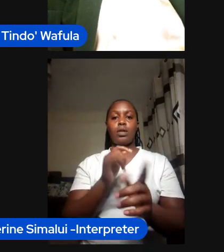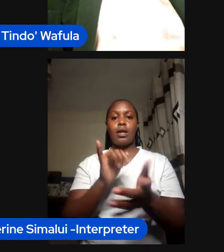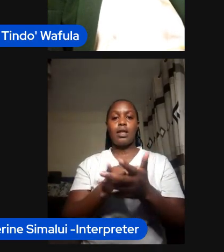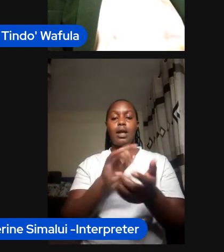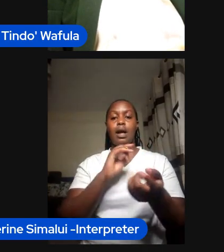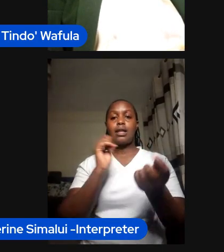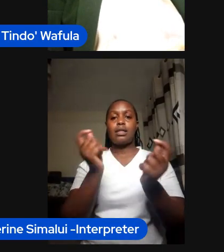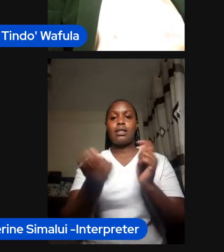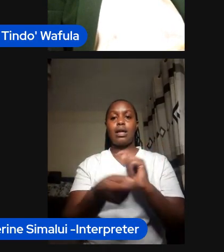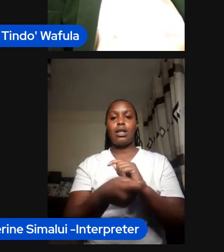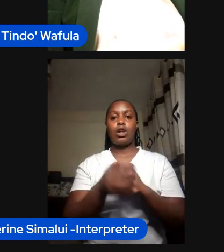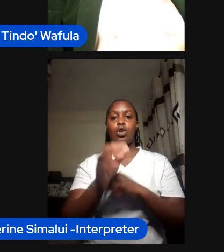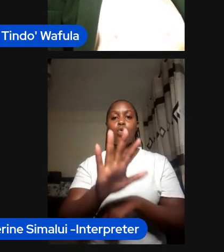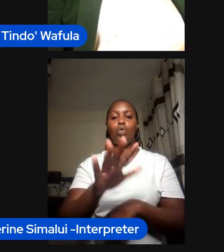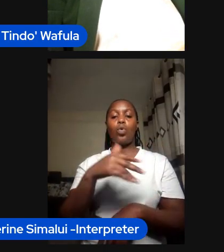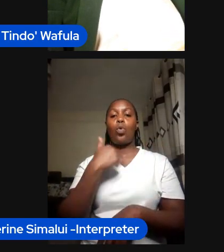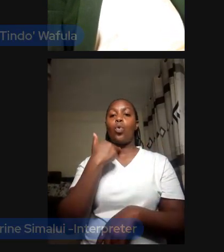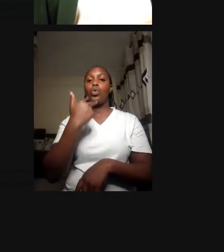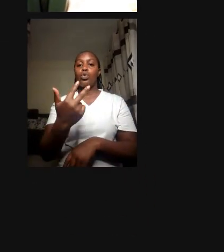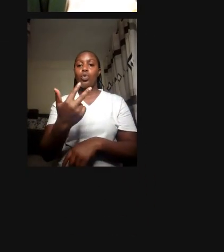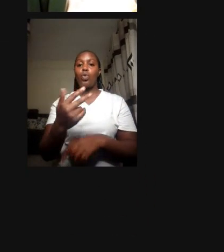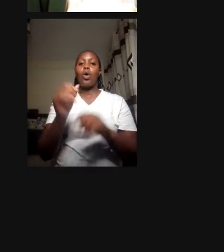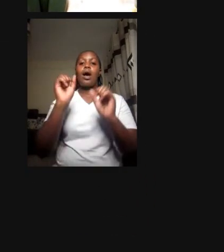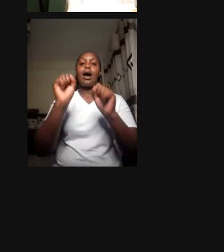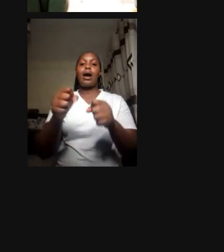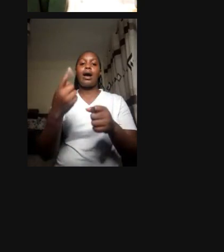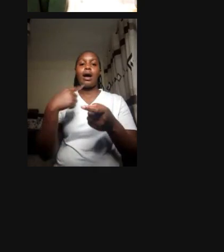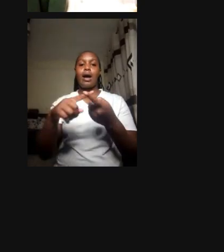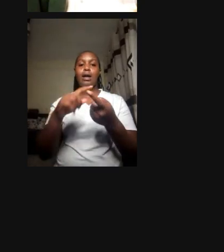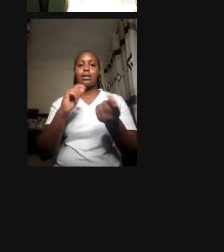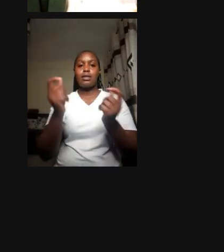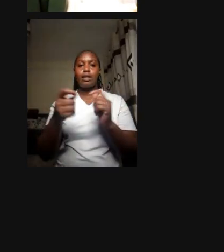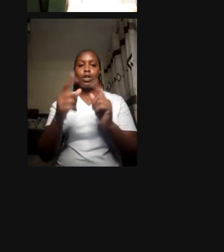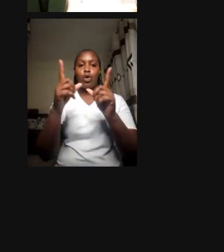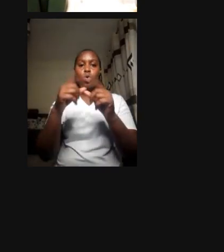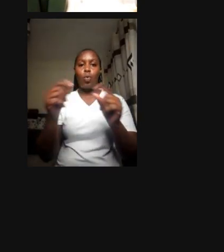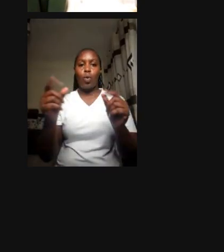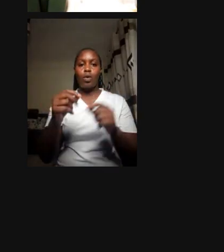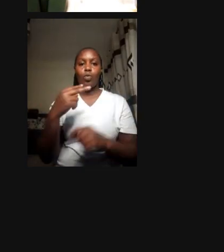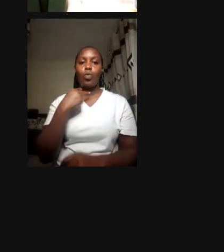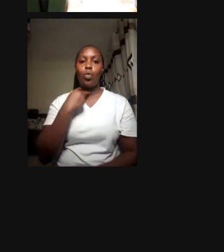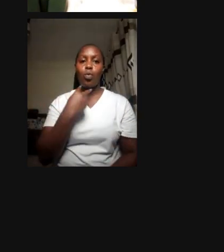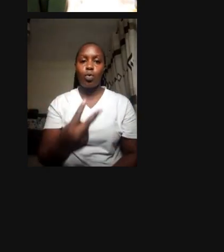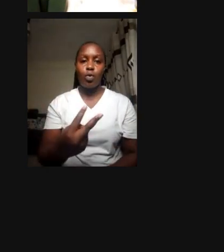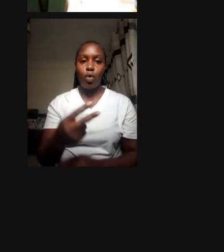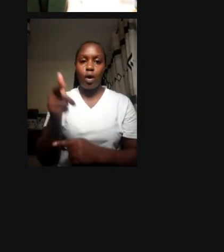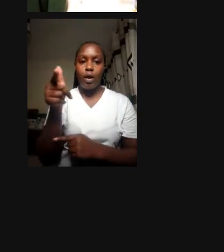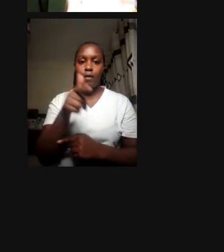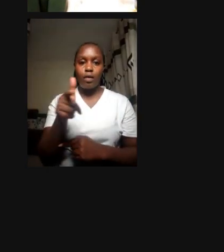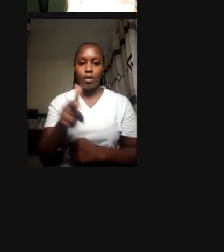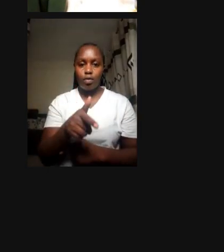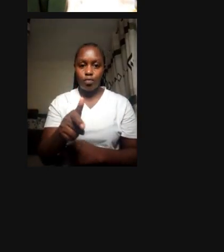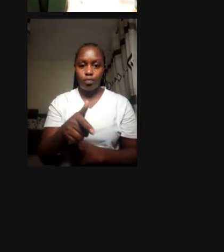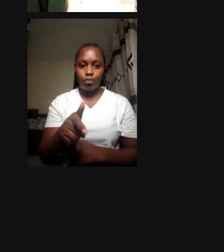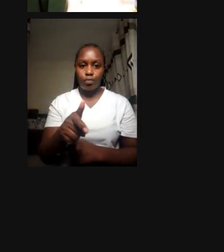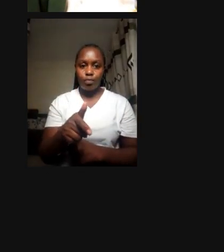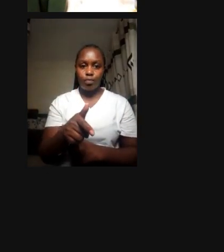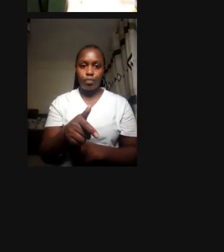can turn your words into an audio, into a video. So use that if you